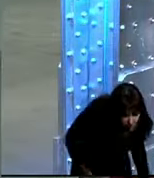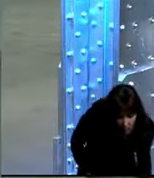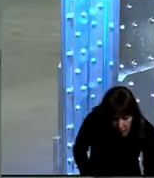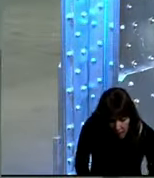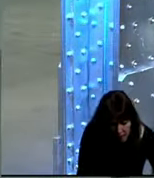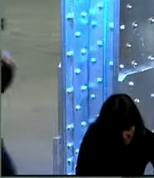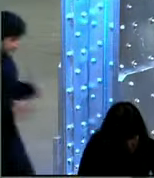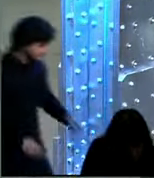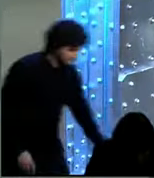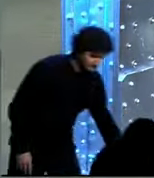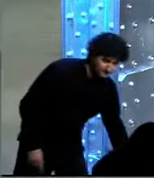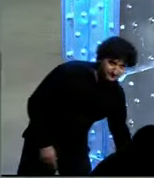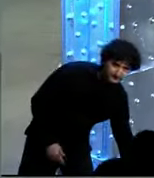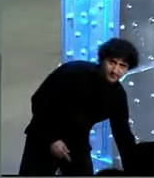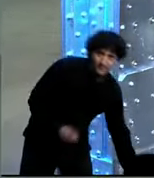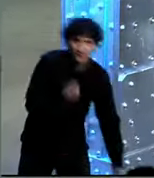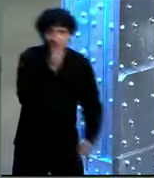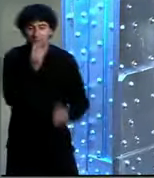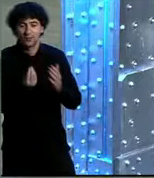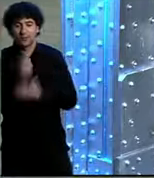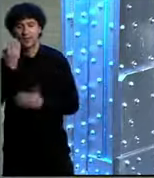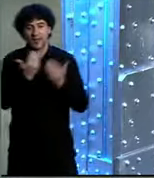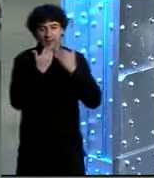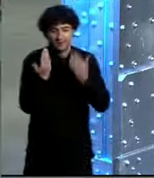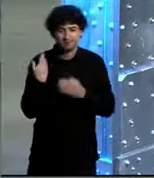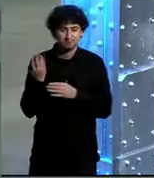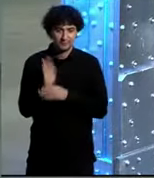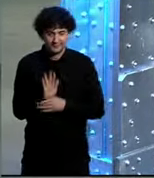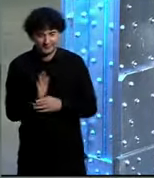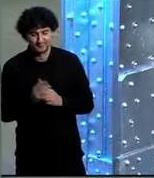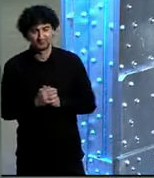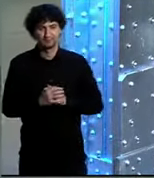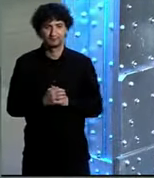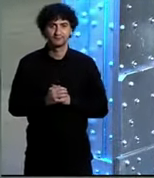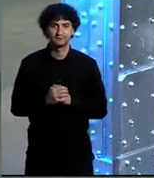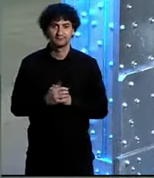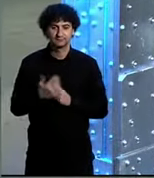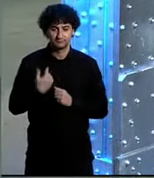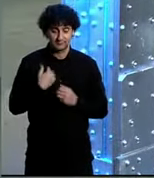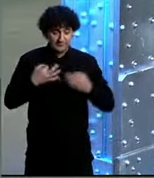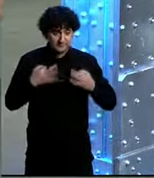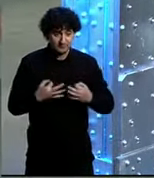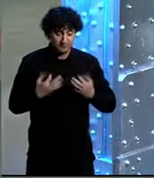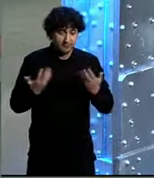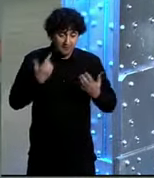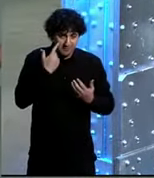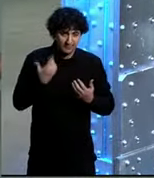it. Good morning. Thank you for such a nice presentation.